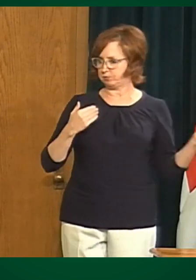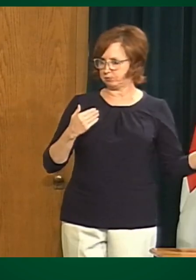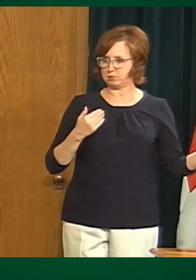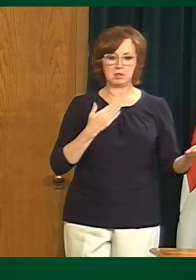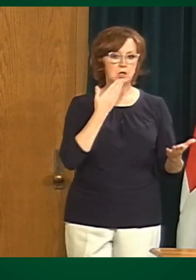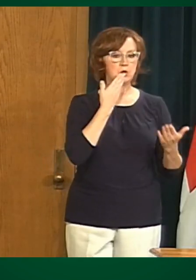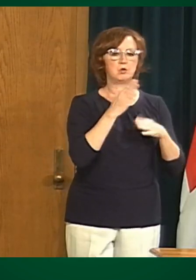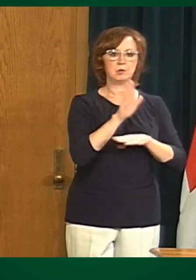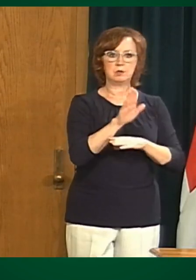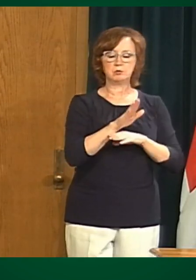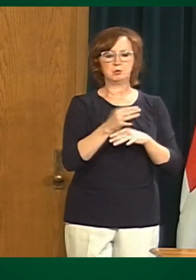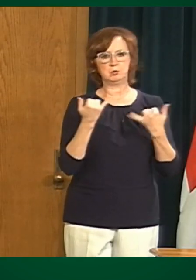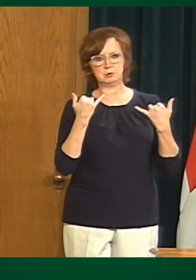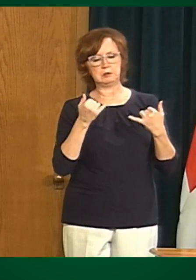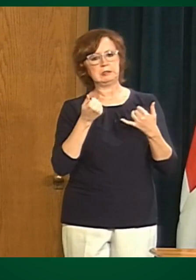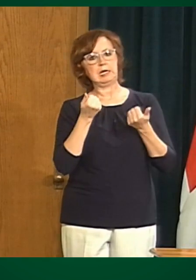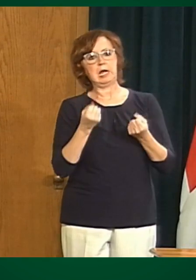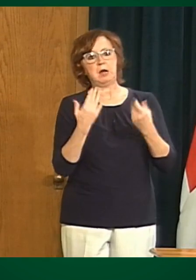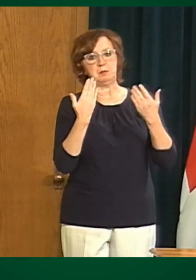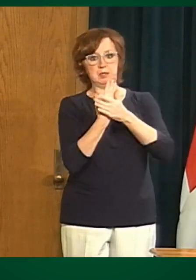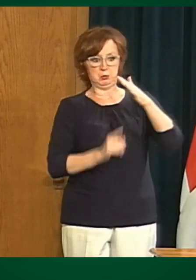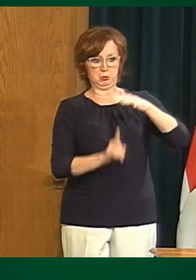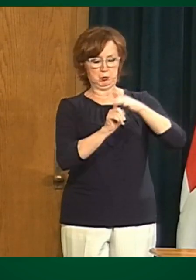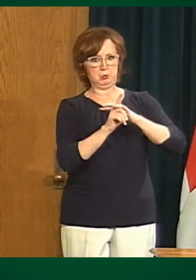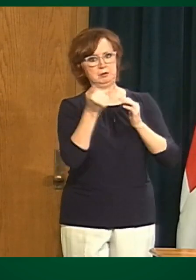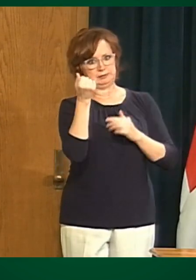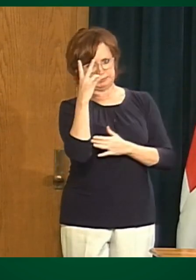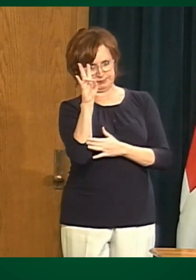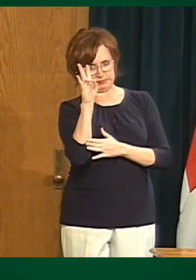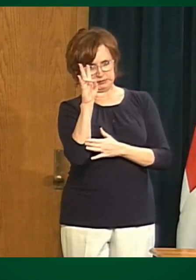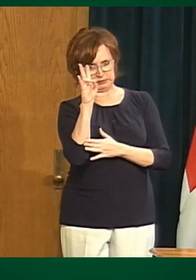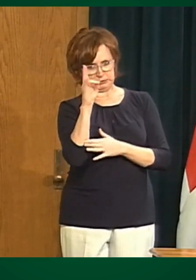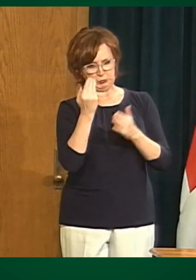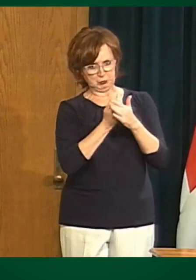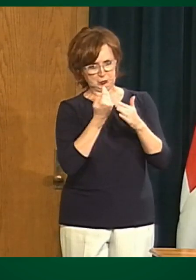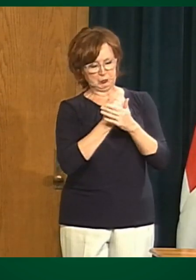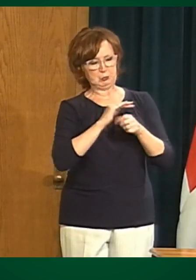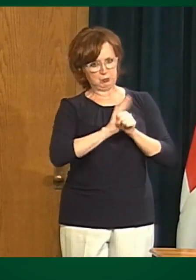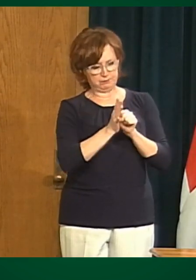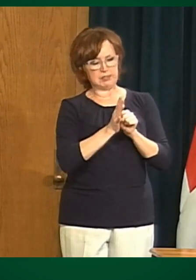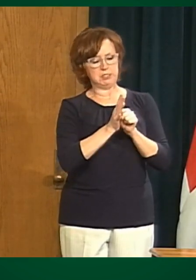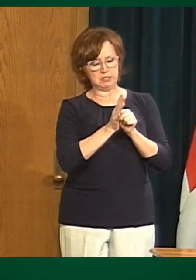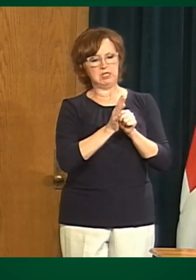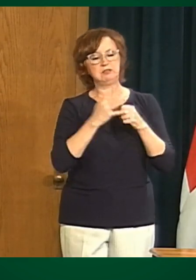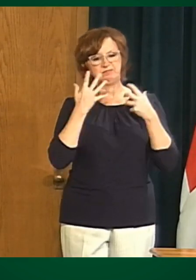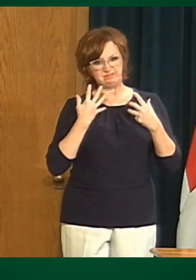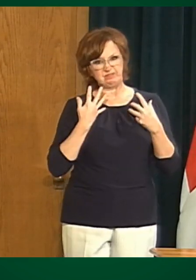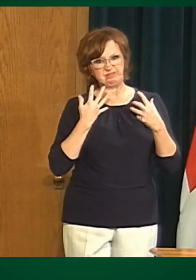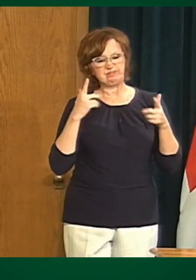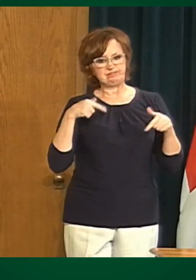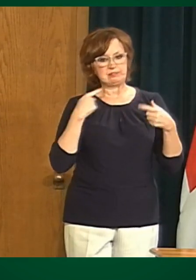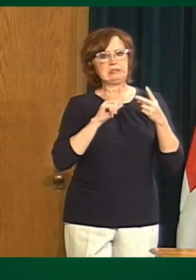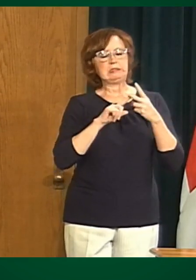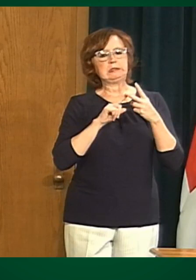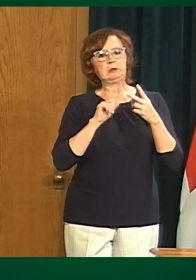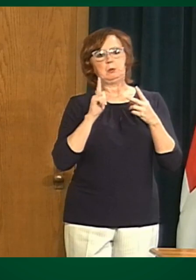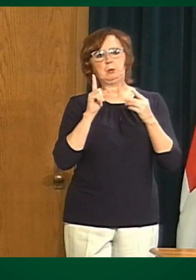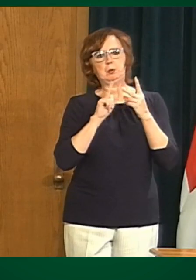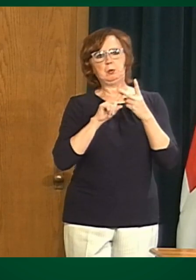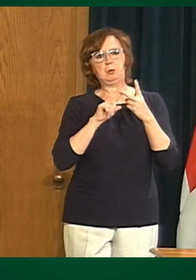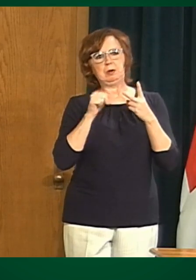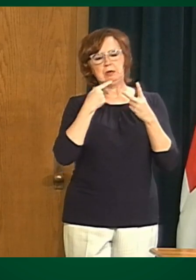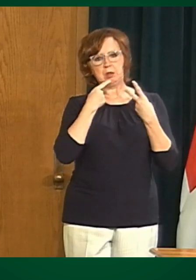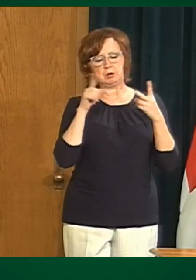Today we are reporting 17 new cases of COVID-19 in Saskatchewan. And sadly, we are also reporting one